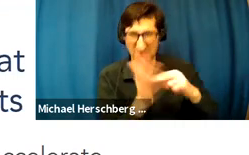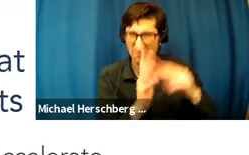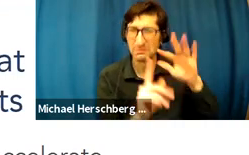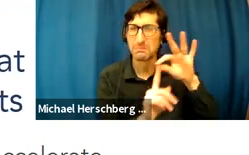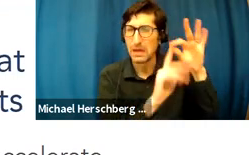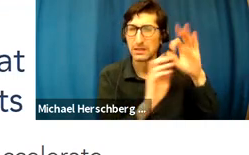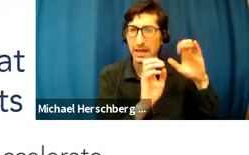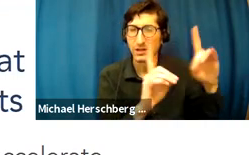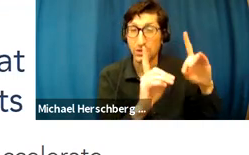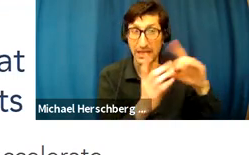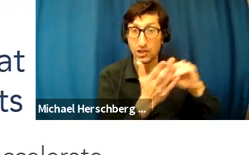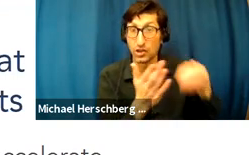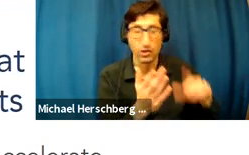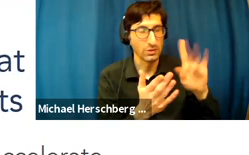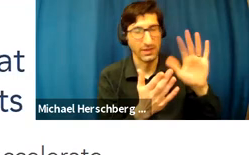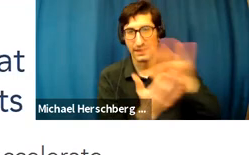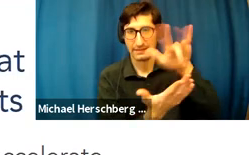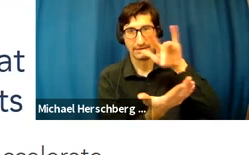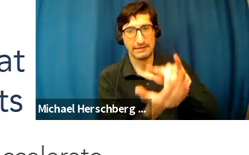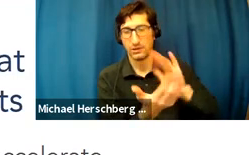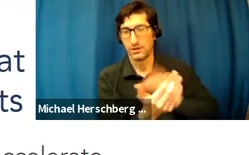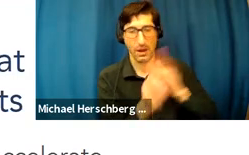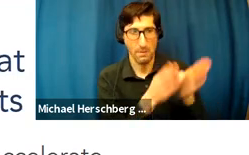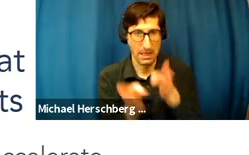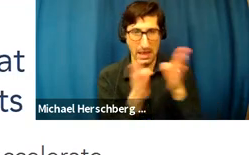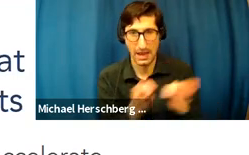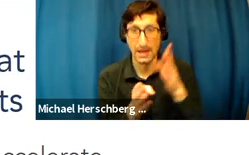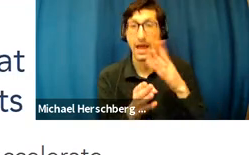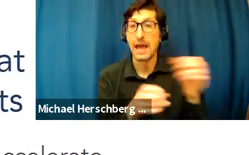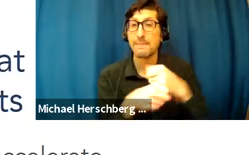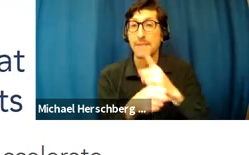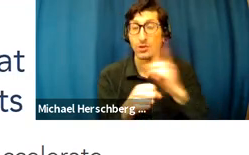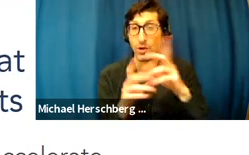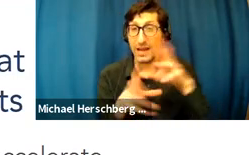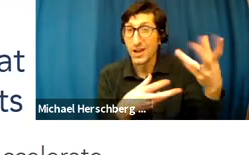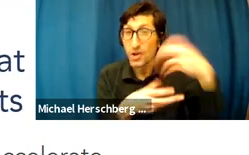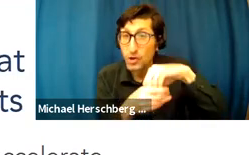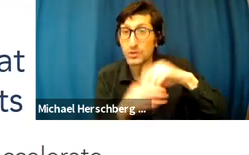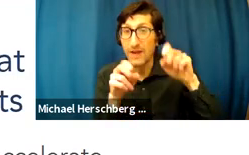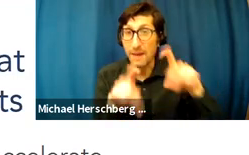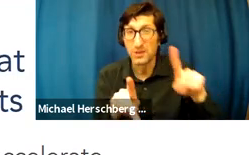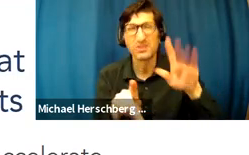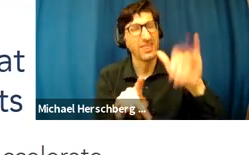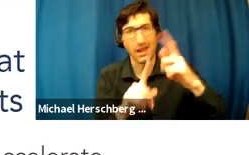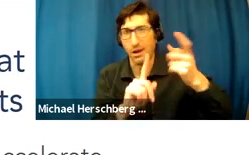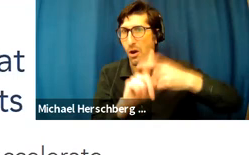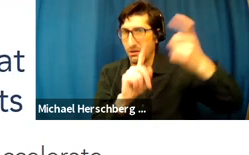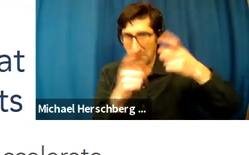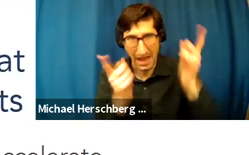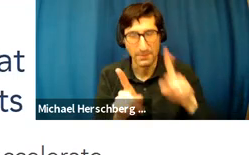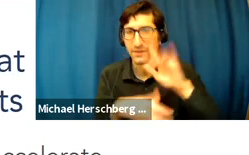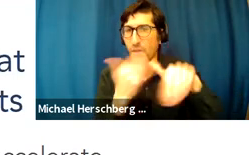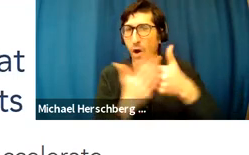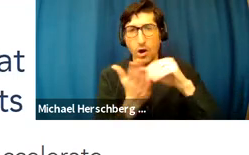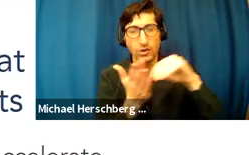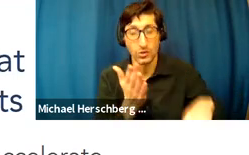students at the center of our planning, but also making sure inclusive opportunities is the default for all students. We also need